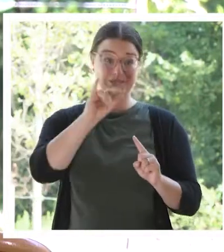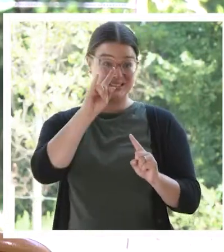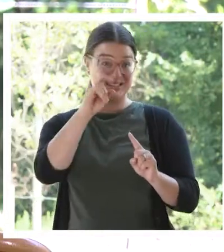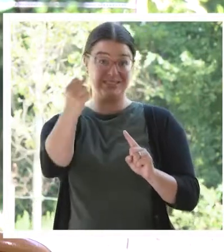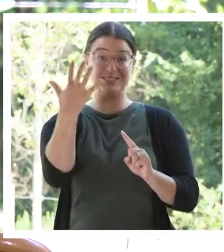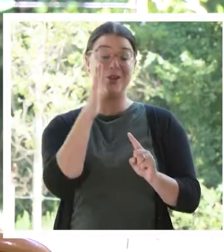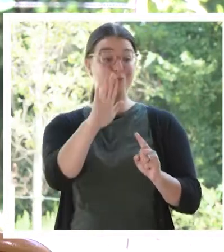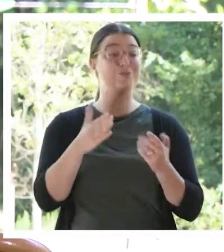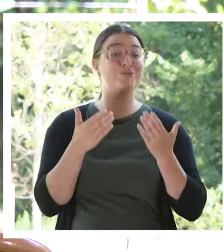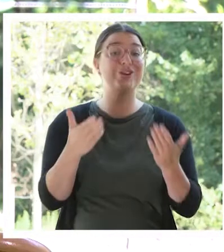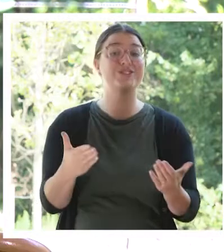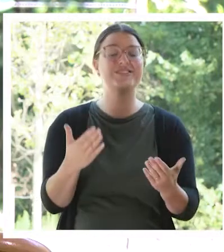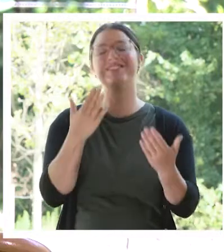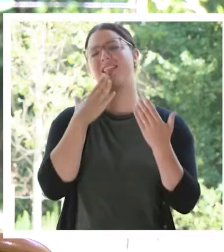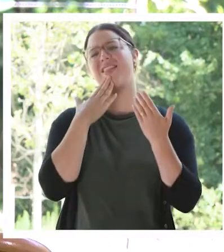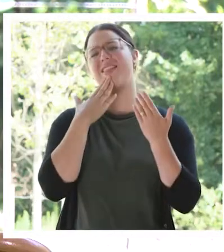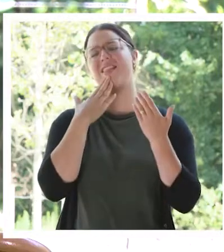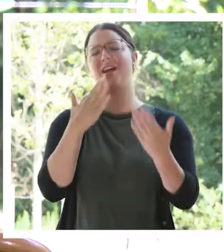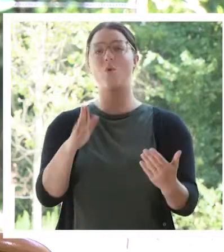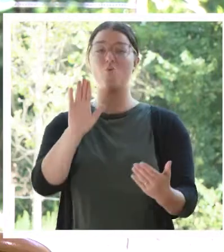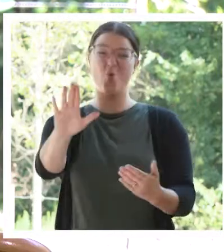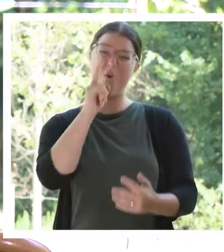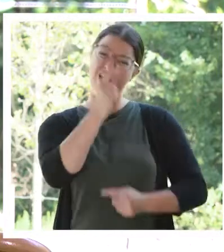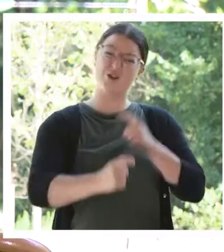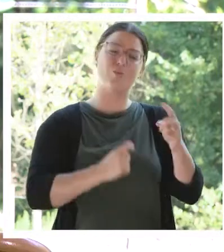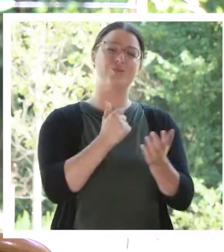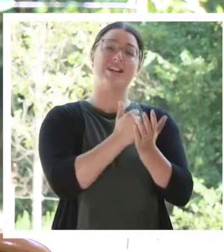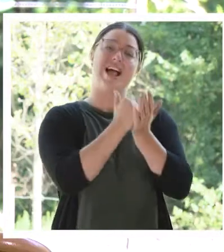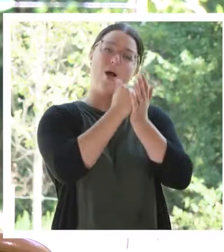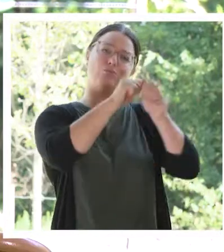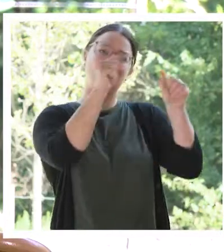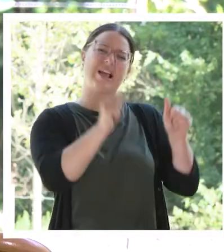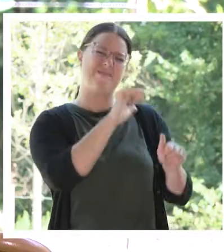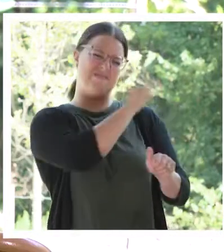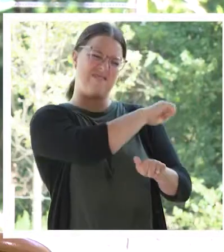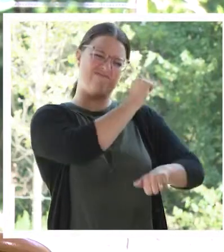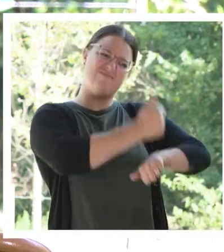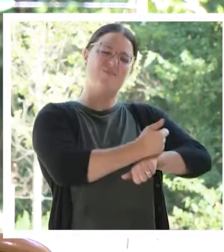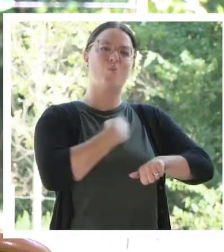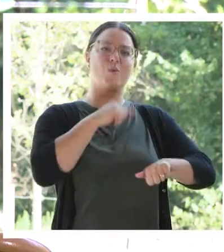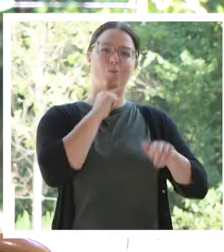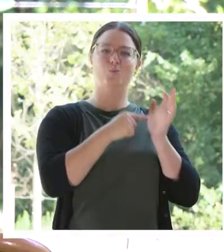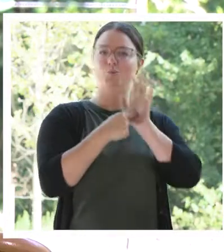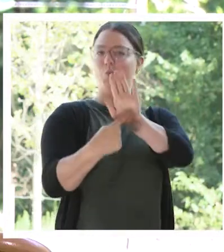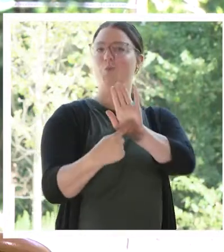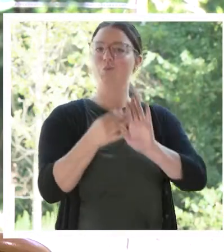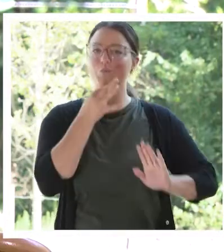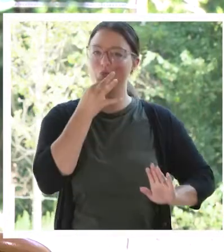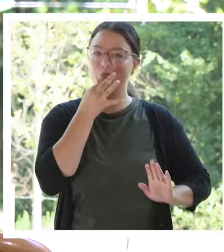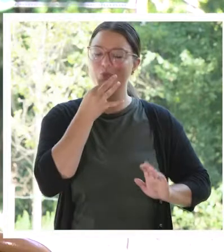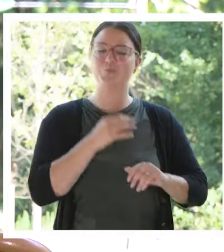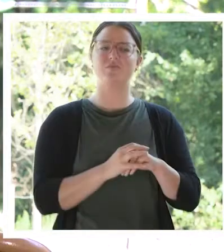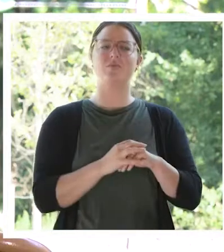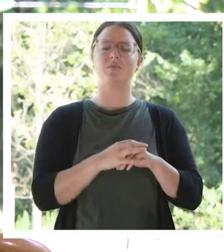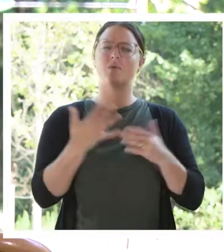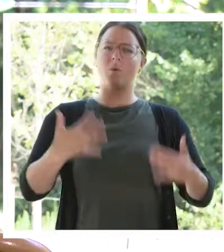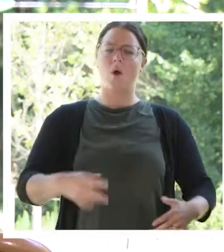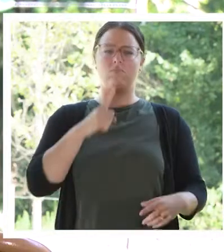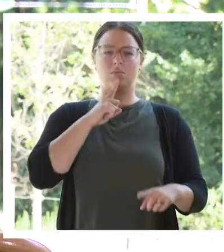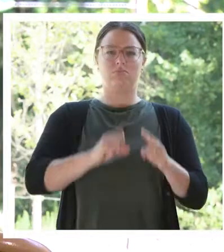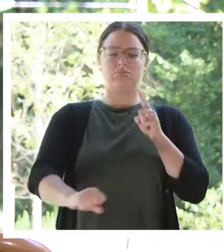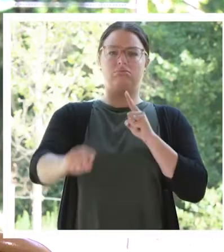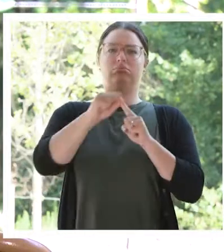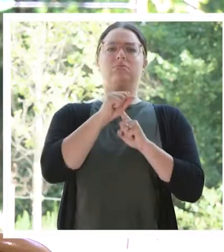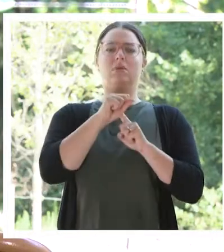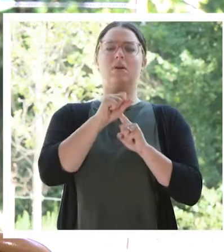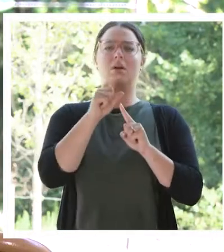you. Your contributions helped shape the memorial we will unveil in a few moments. I was particularly struck by the number of people who wanted our memorial